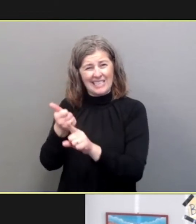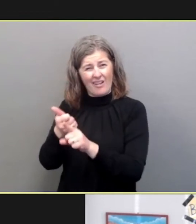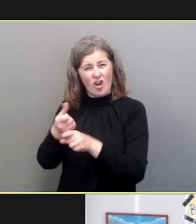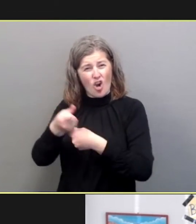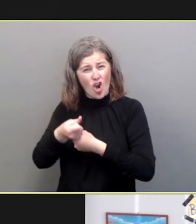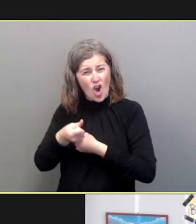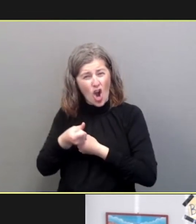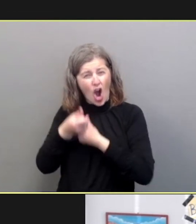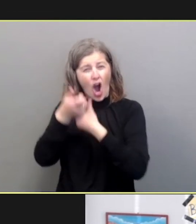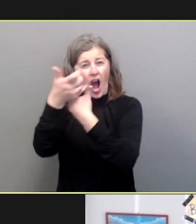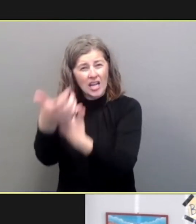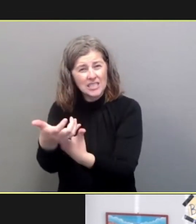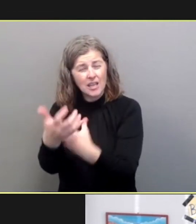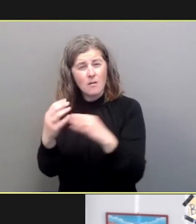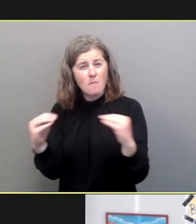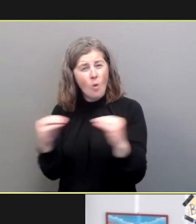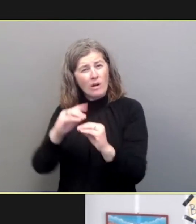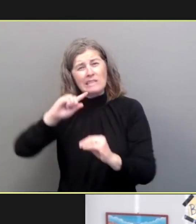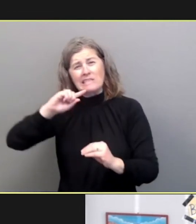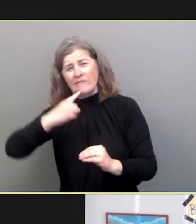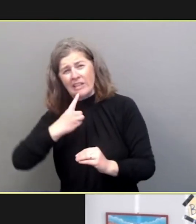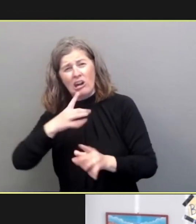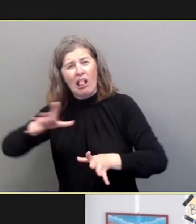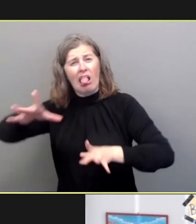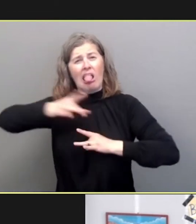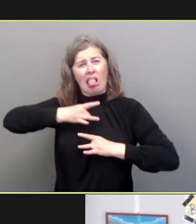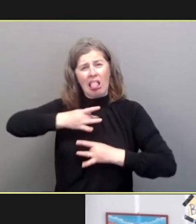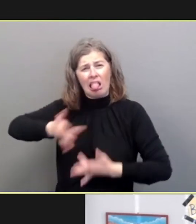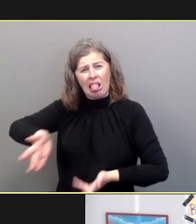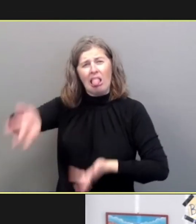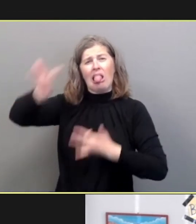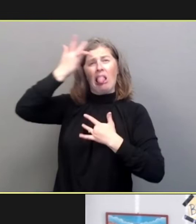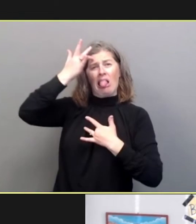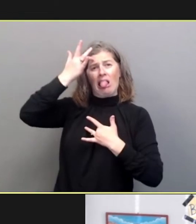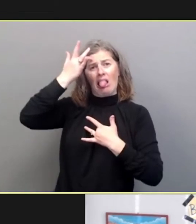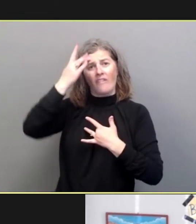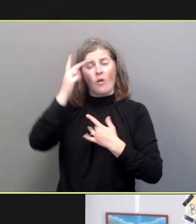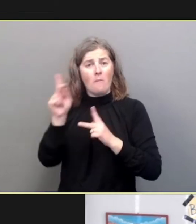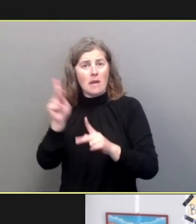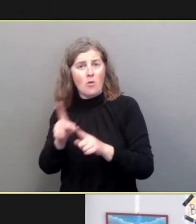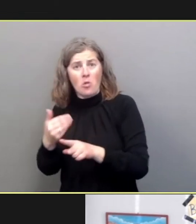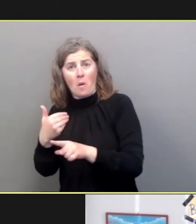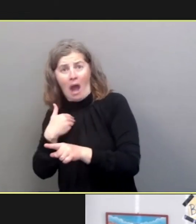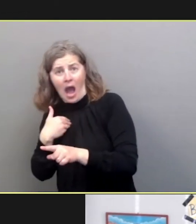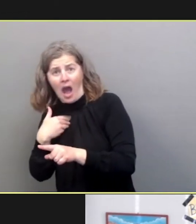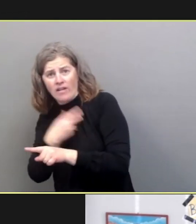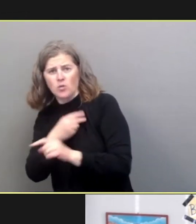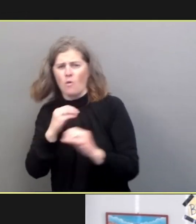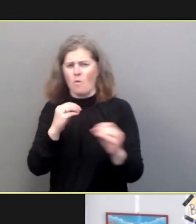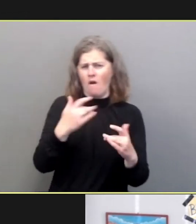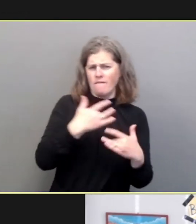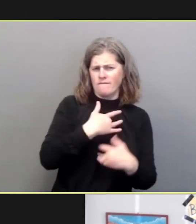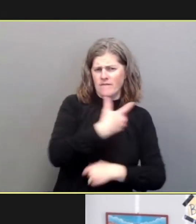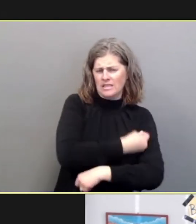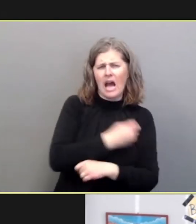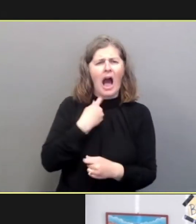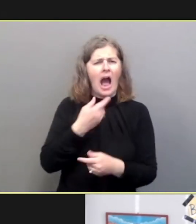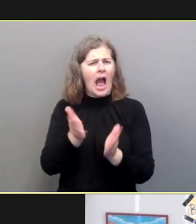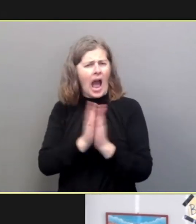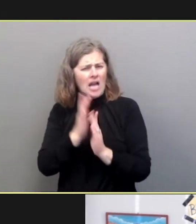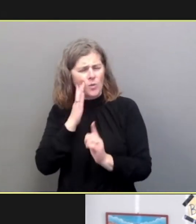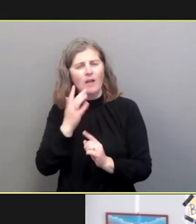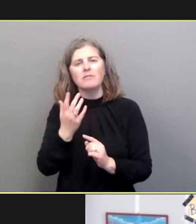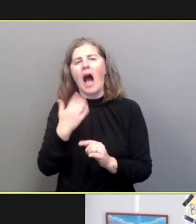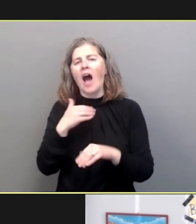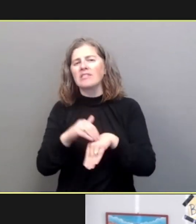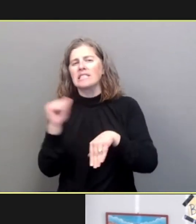causing more severe illness for people who either are or not vaccinated? And I asked that because there were 2 data points. I sent them